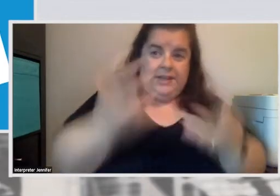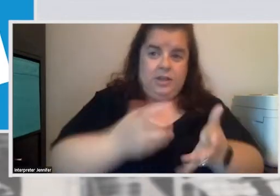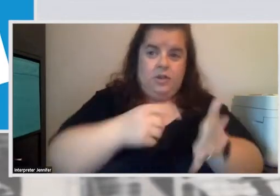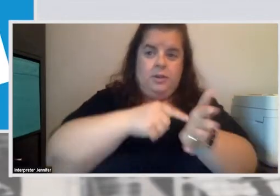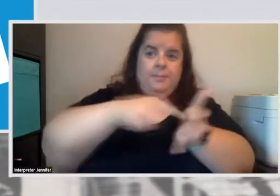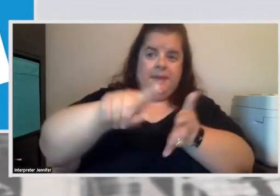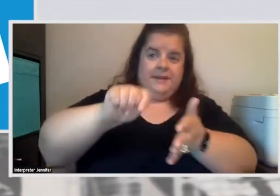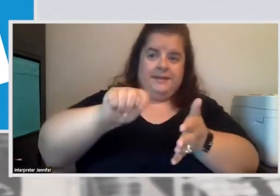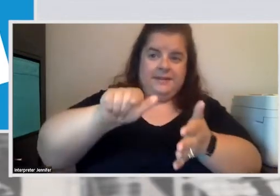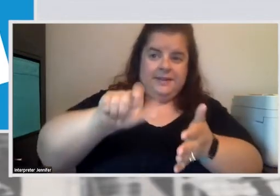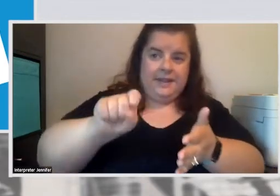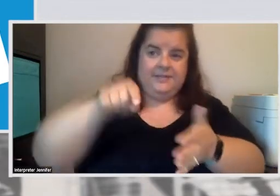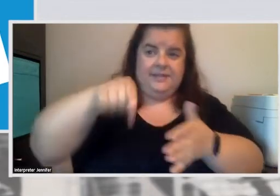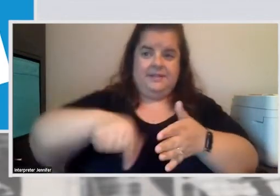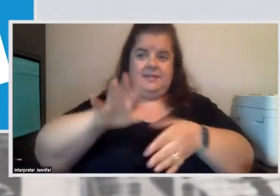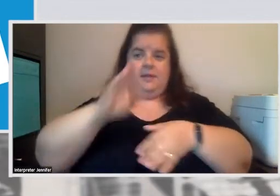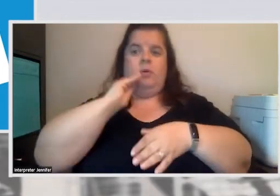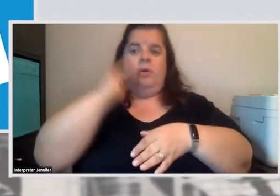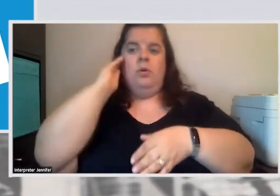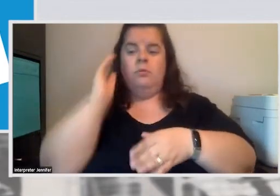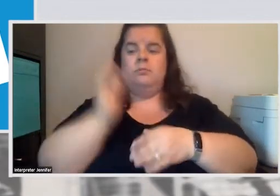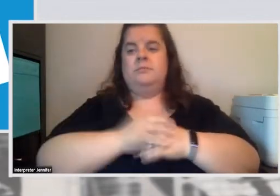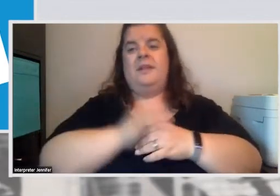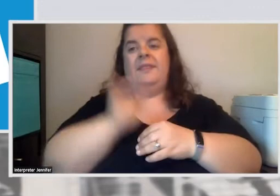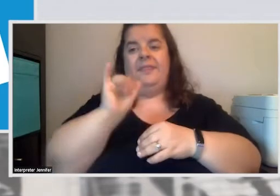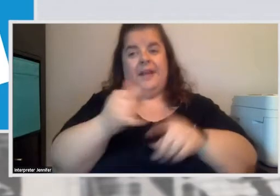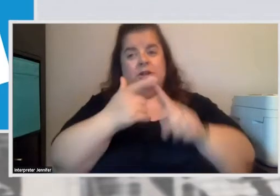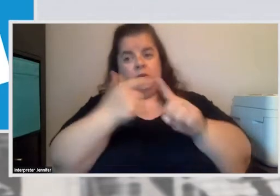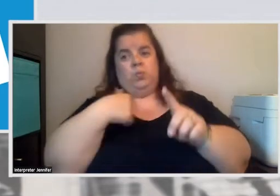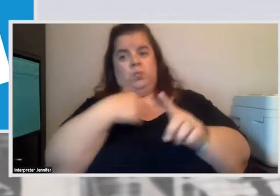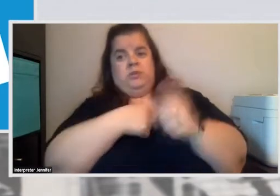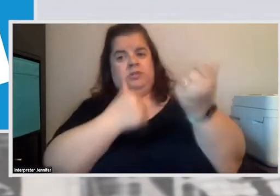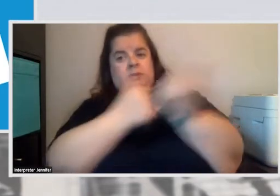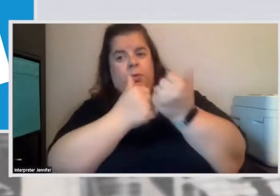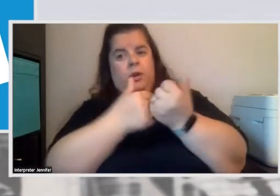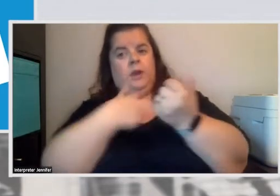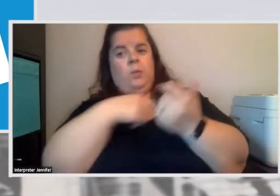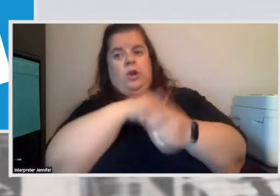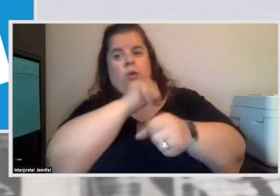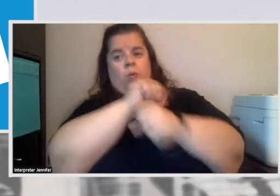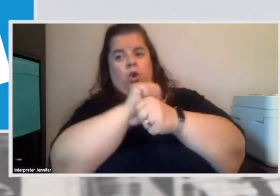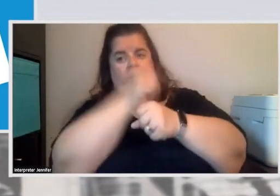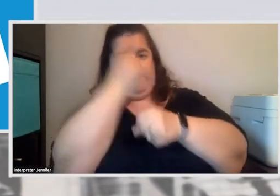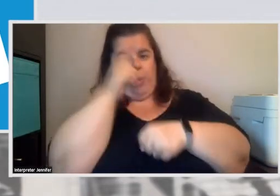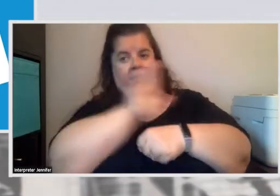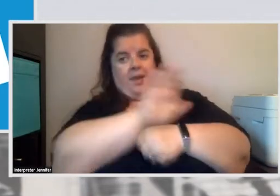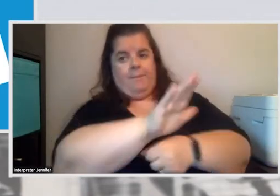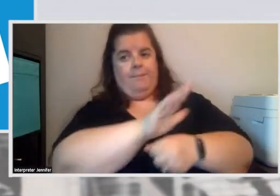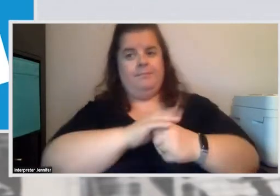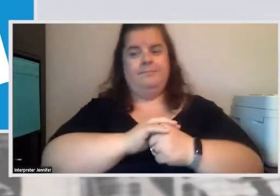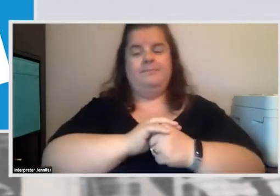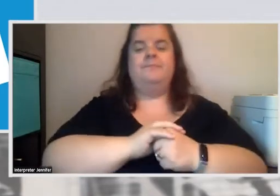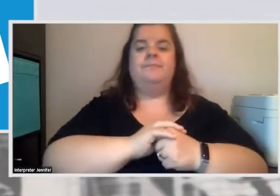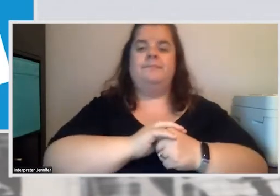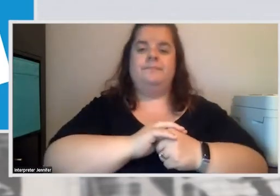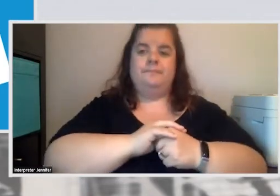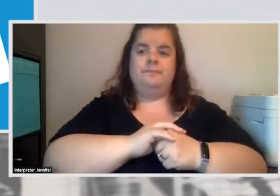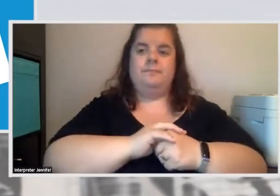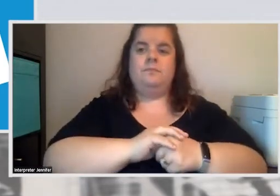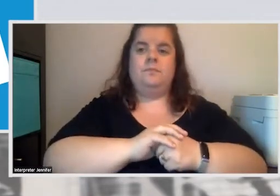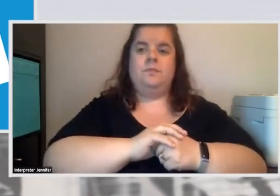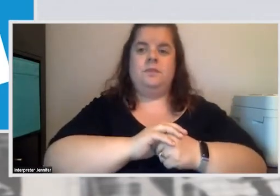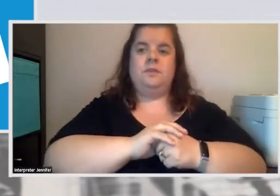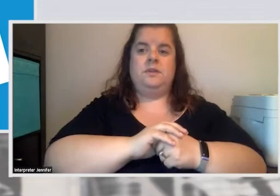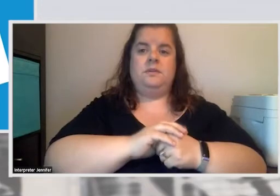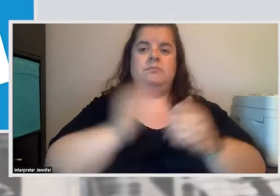home. That's who we're working on behalf of, and all of our work is meant to meet that, and our mission statement is meant to reflect that. You can go to the next